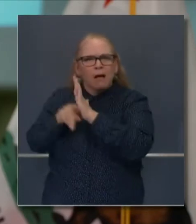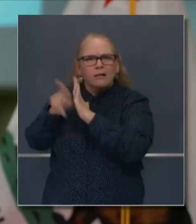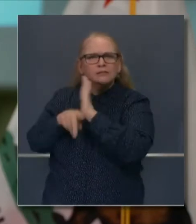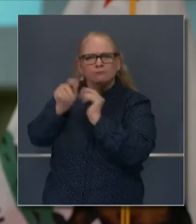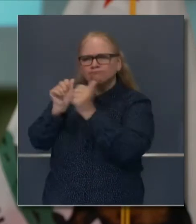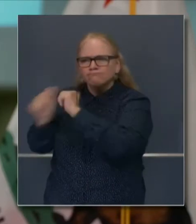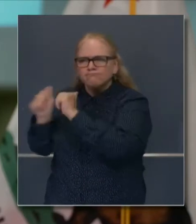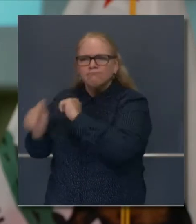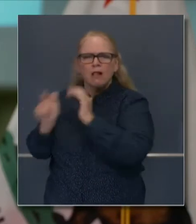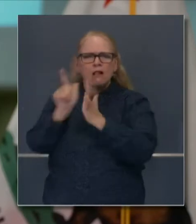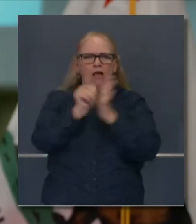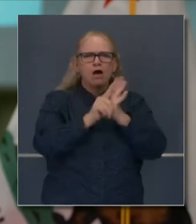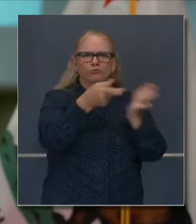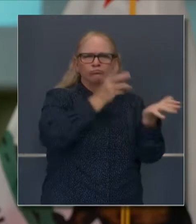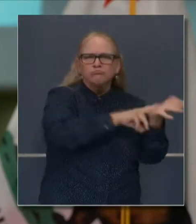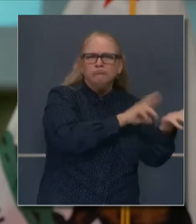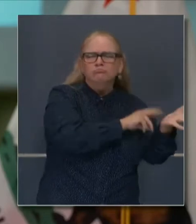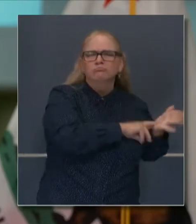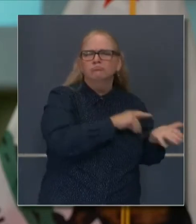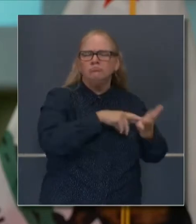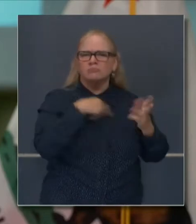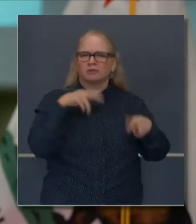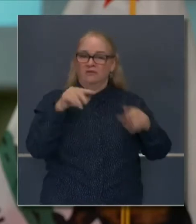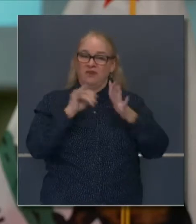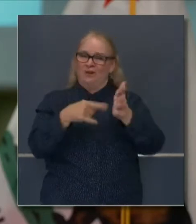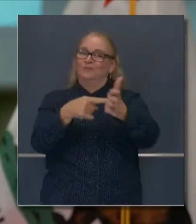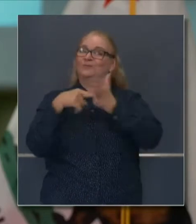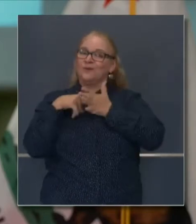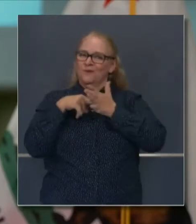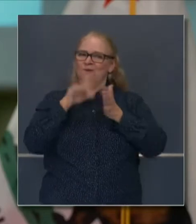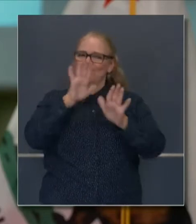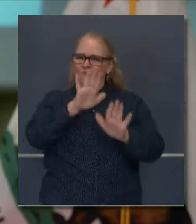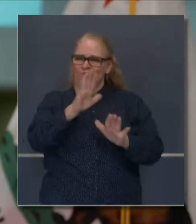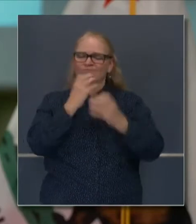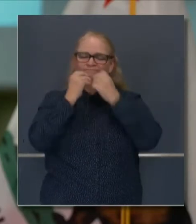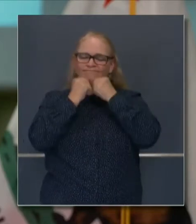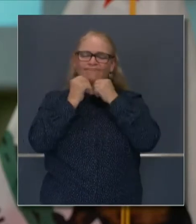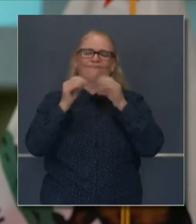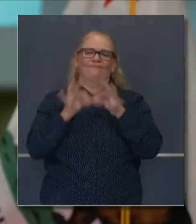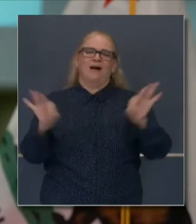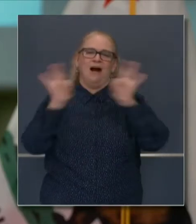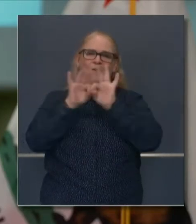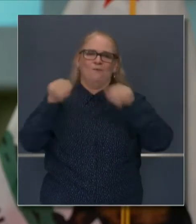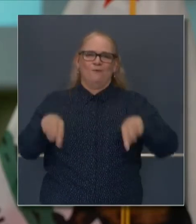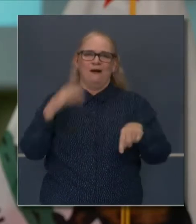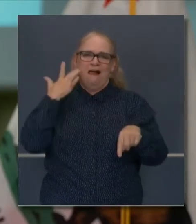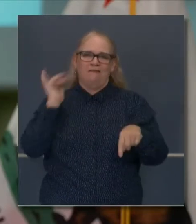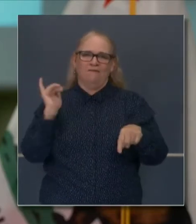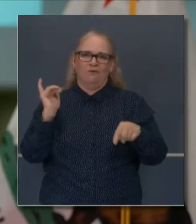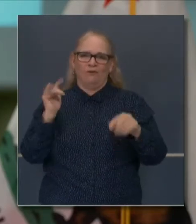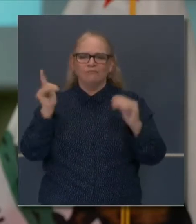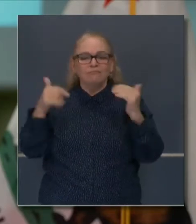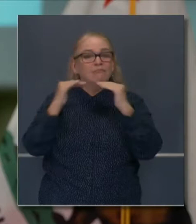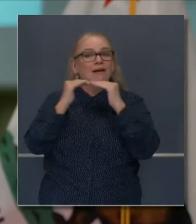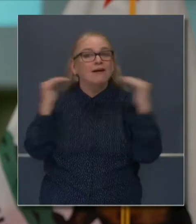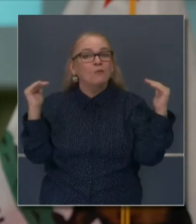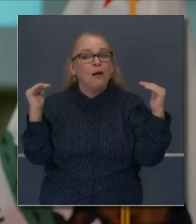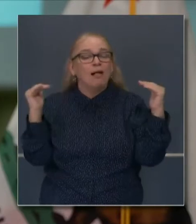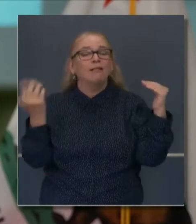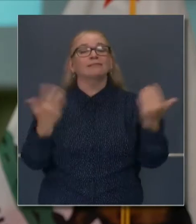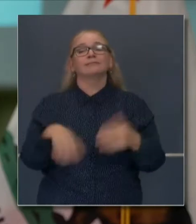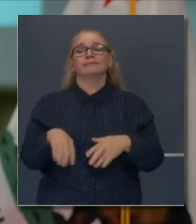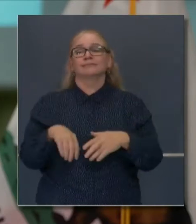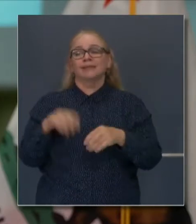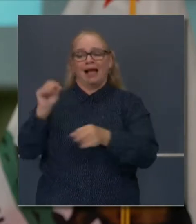initiatives that reflect your deepest values equality, and inclusion of